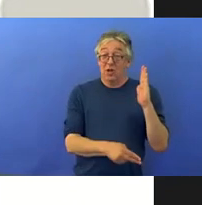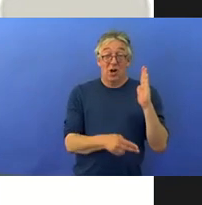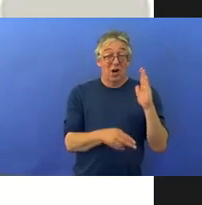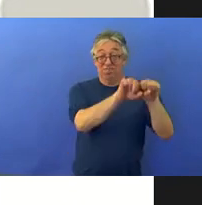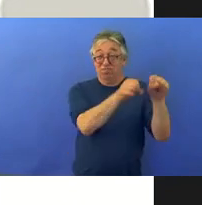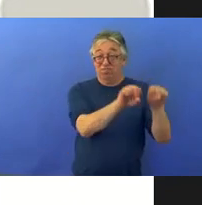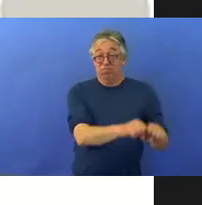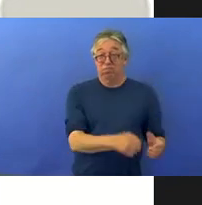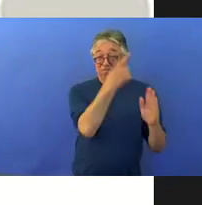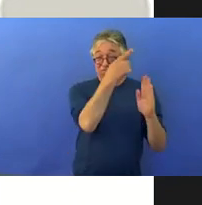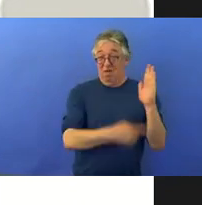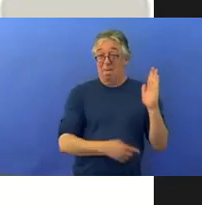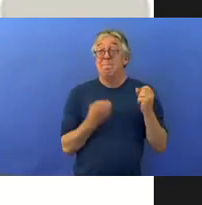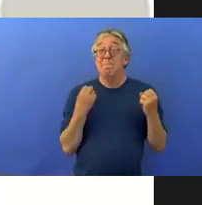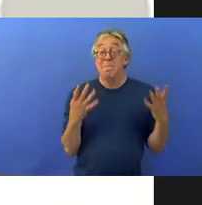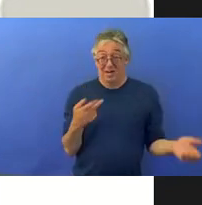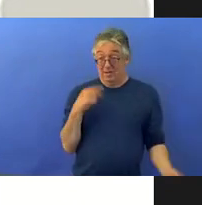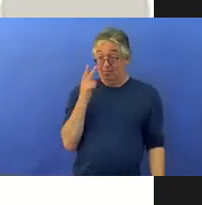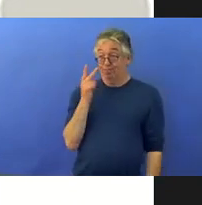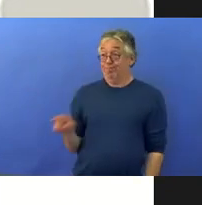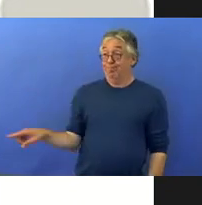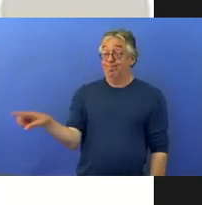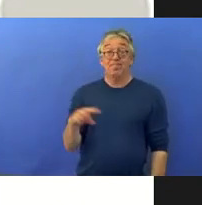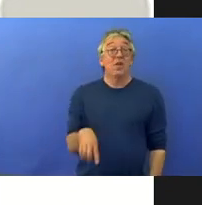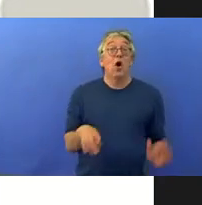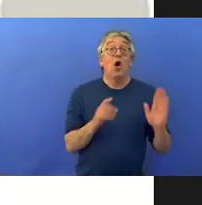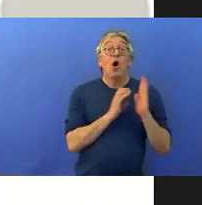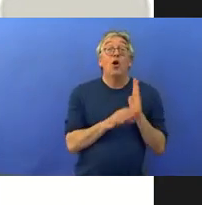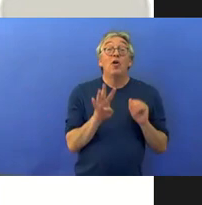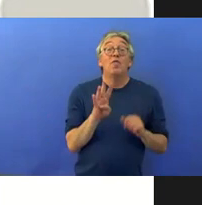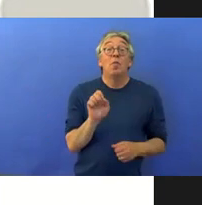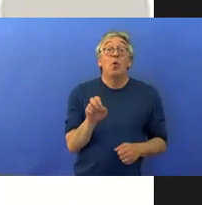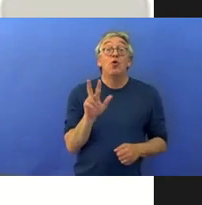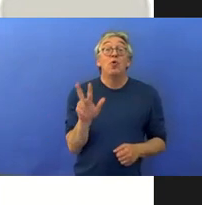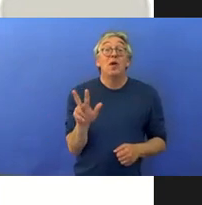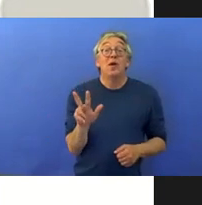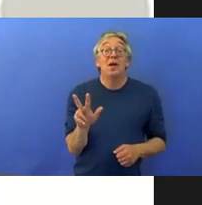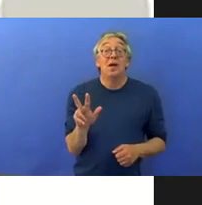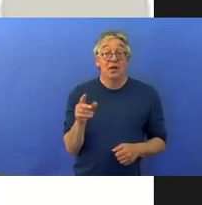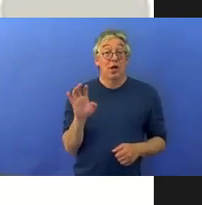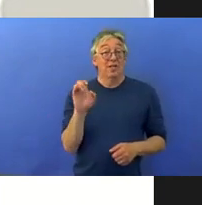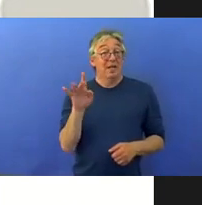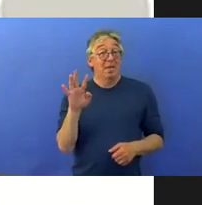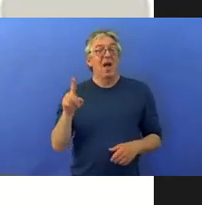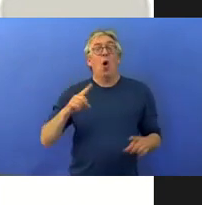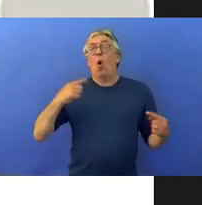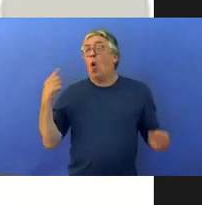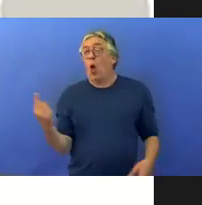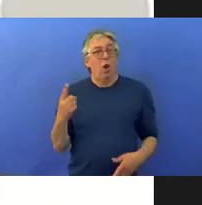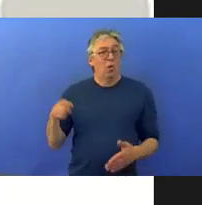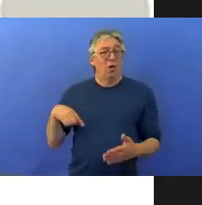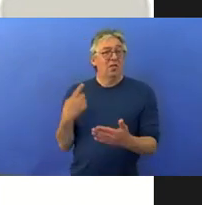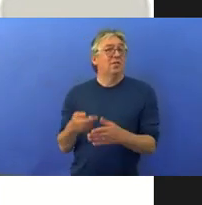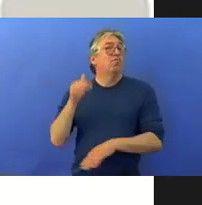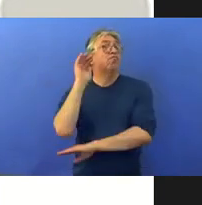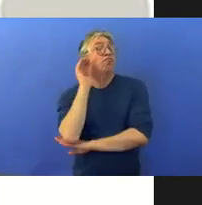4.3 of the Convention, civil society has always participated with the committee through its shadow reports, but this